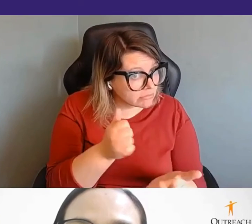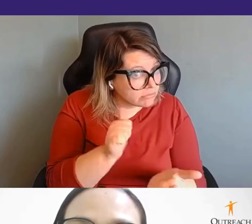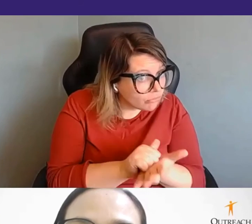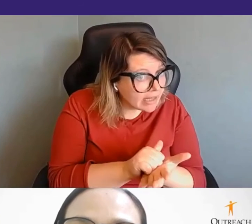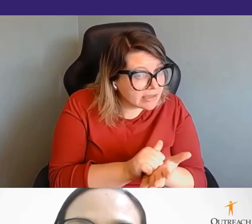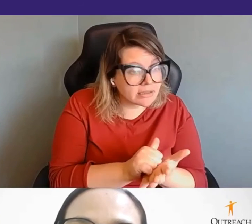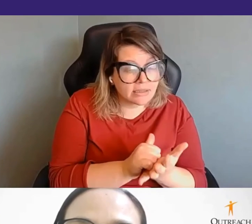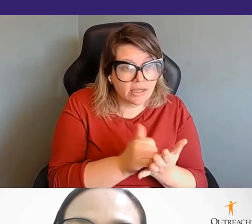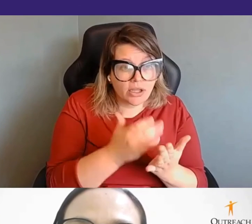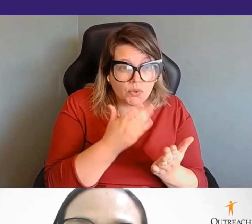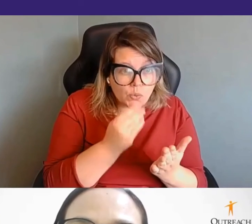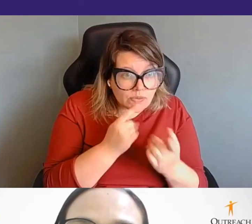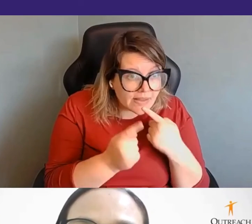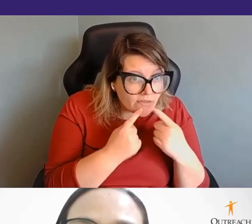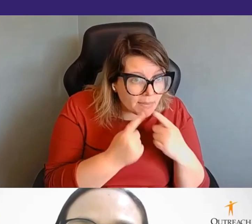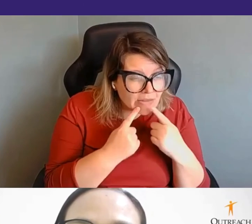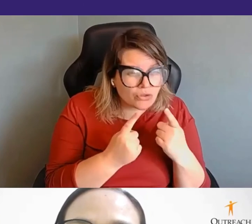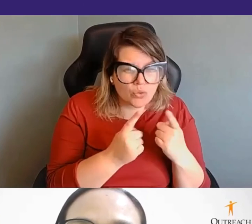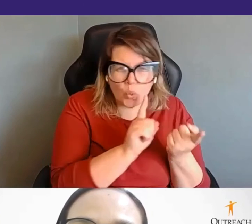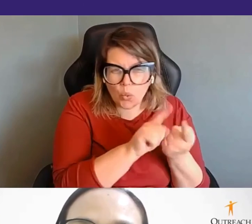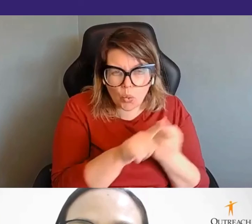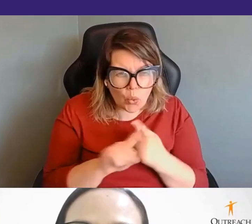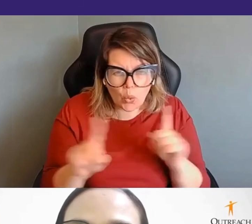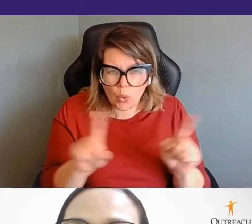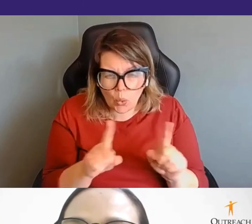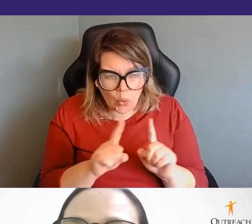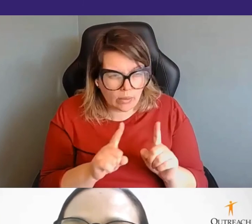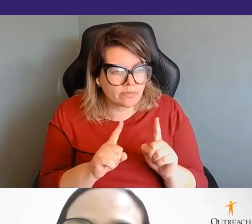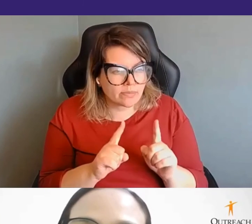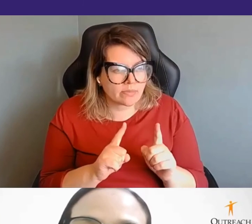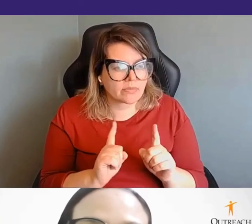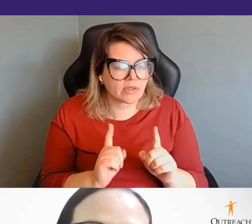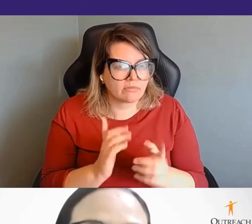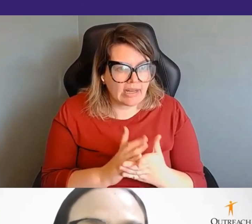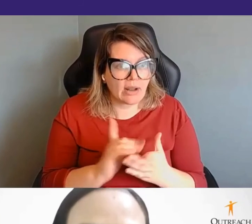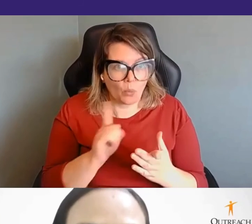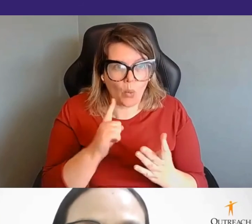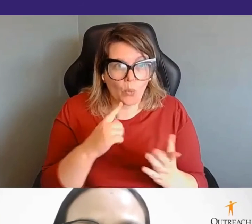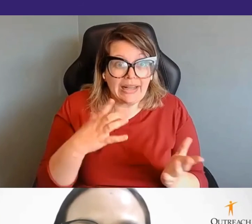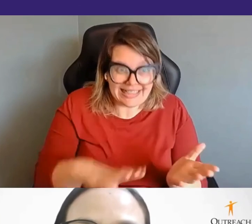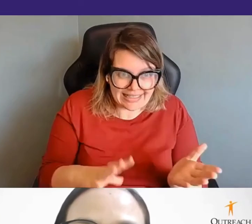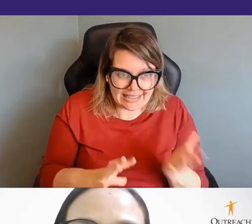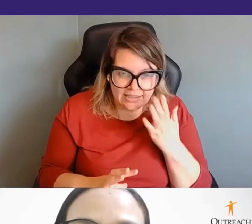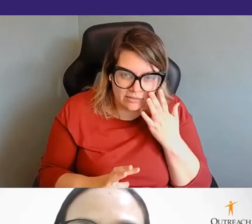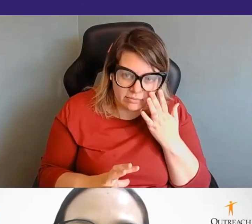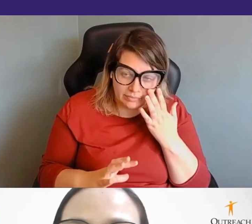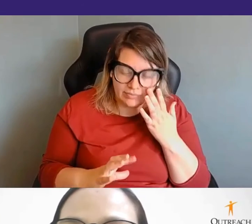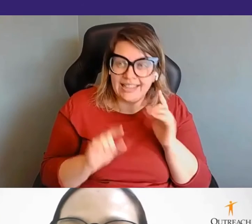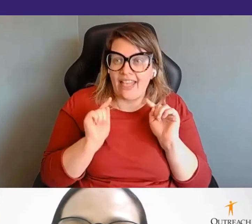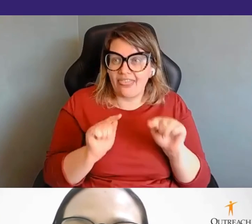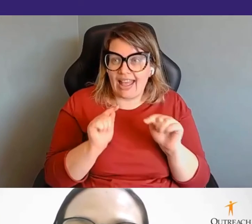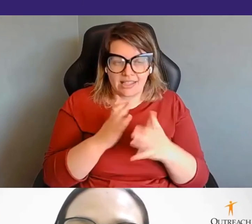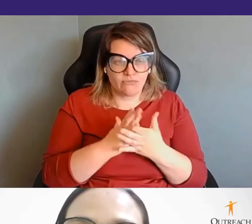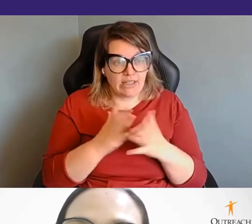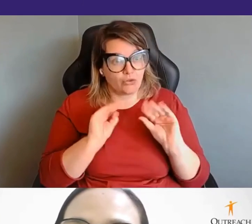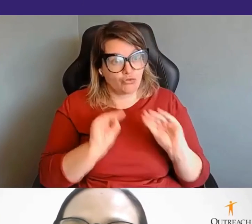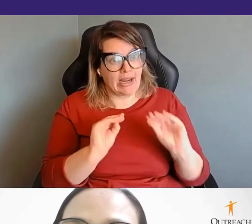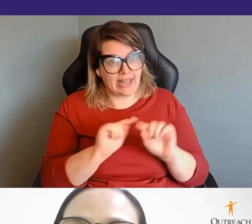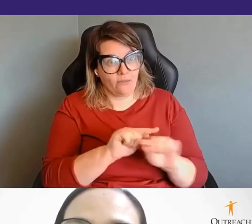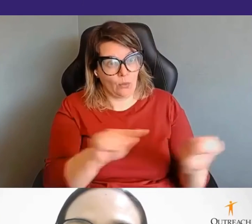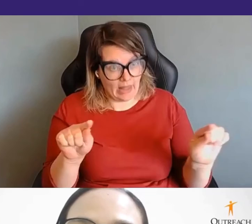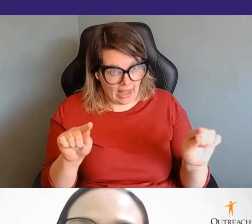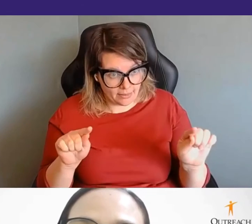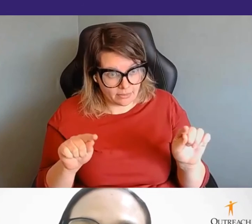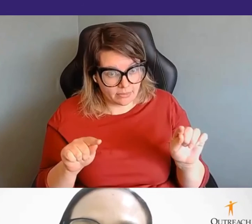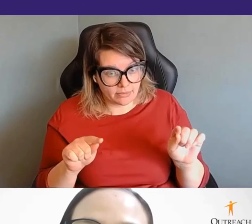responses to the data that is actually needed. And that's the kind of training that we do. But Marge,